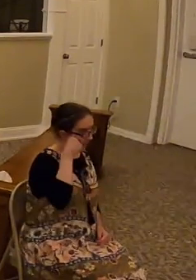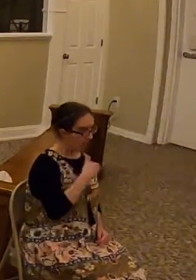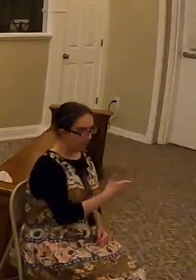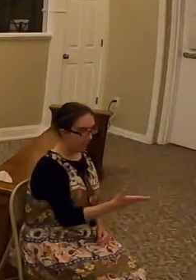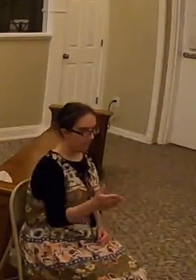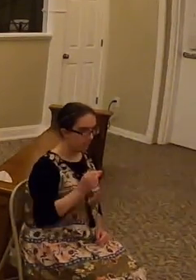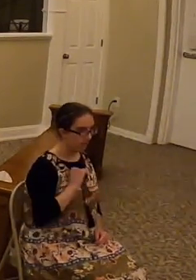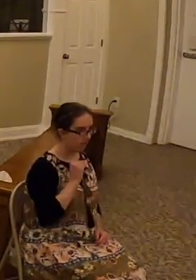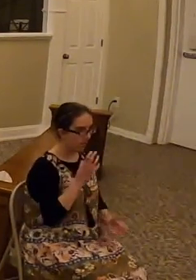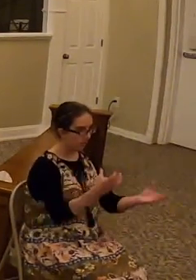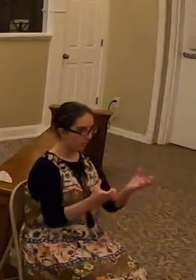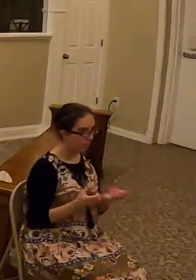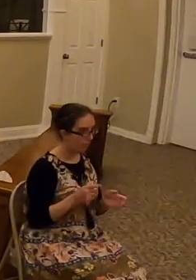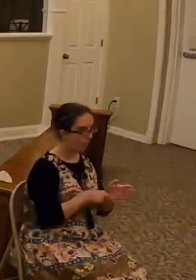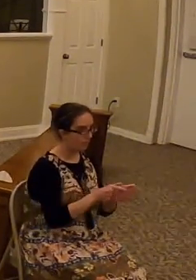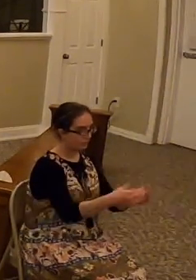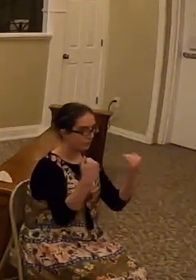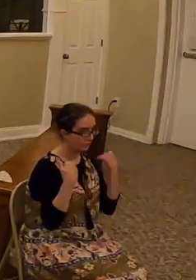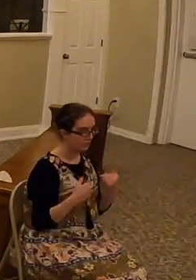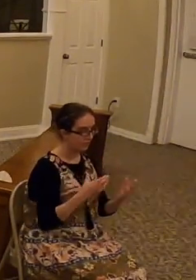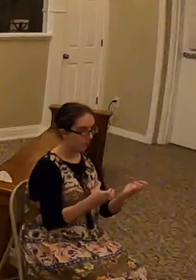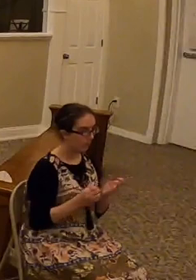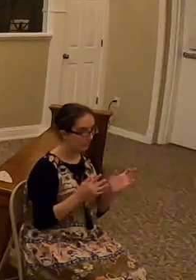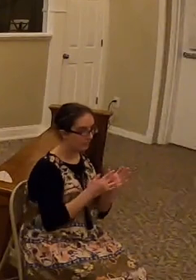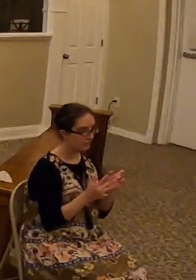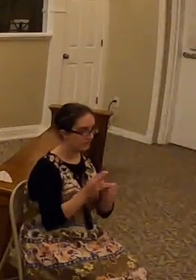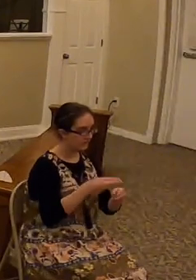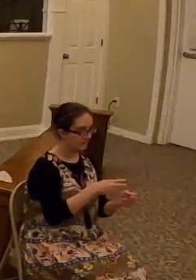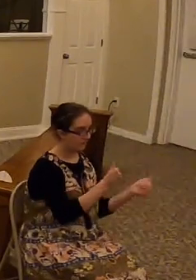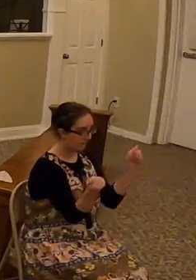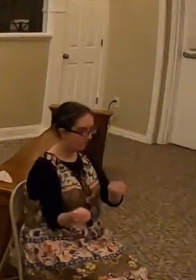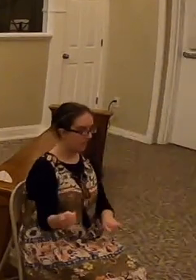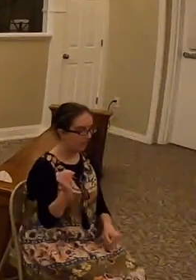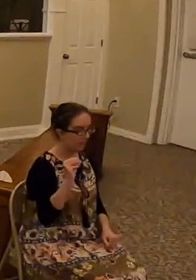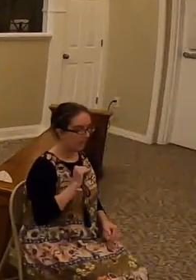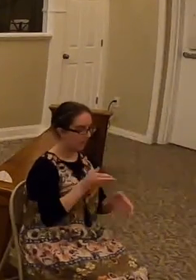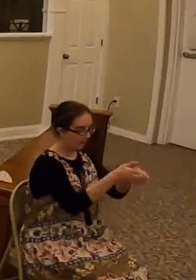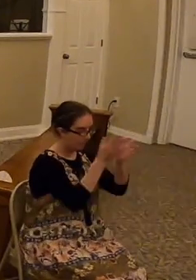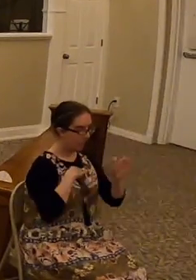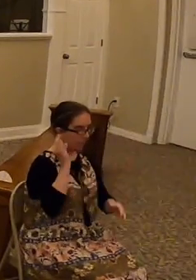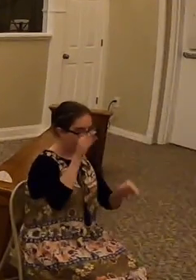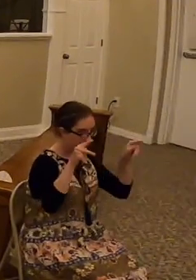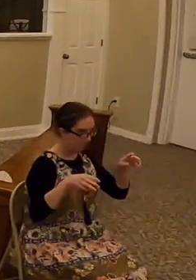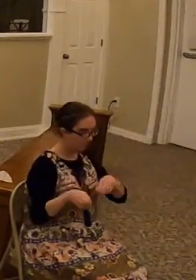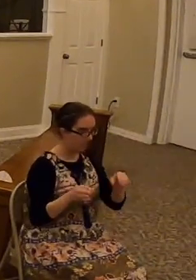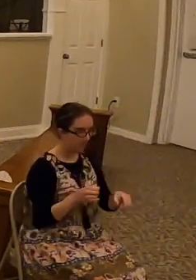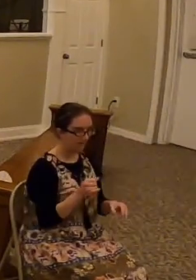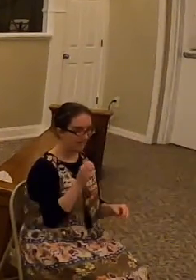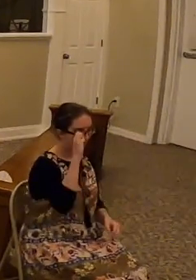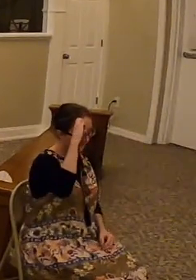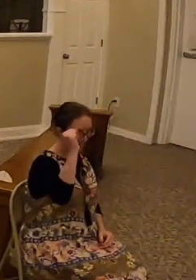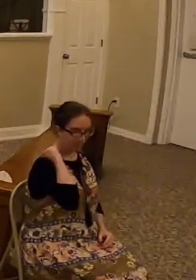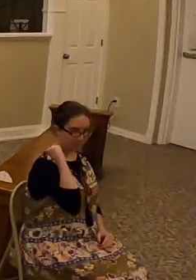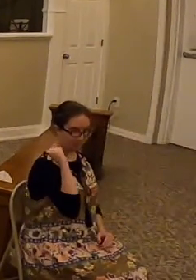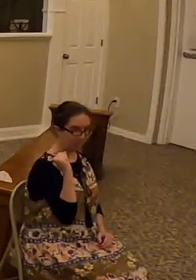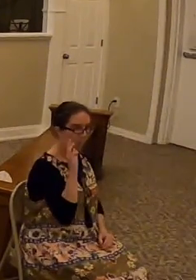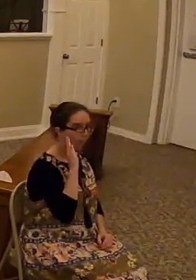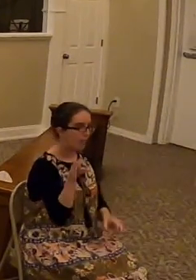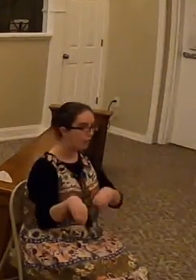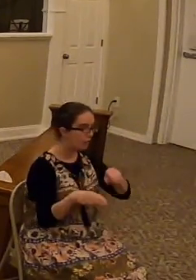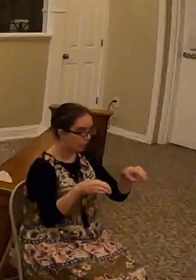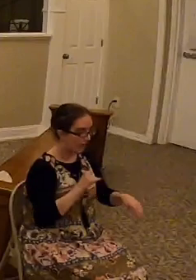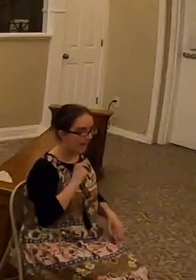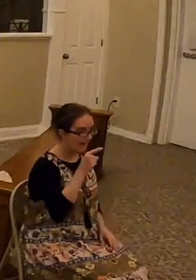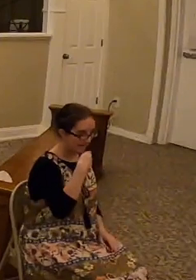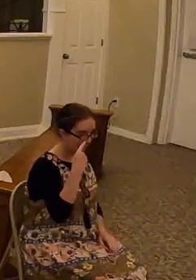us. He said, I want what you got. I want Jesus' name baptism. I asked my pastor to do it, and he refused to do it. Will you do it? I